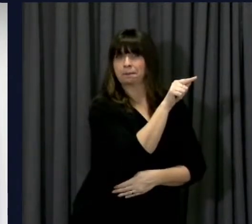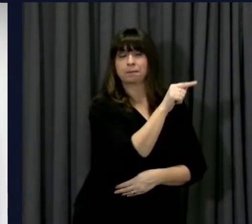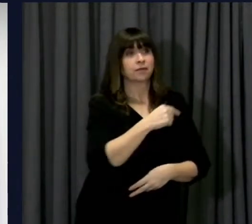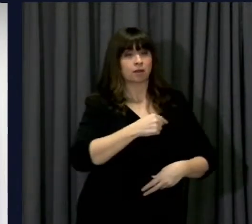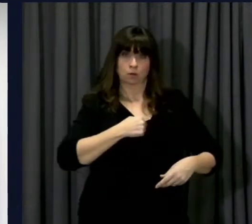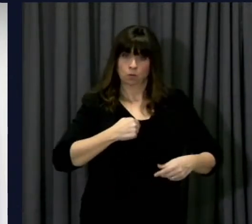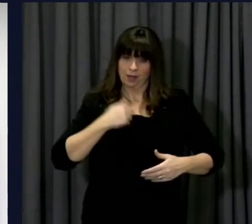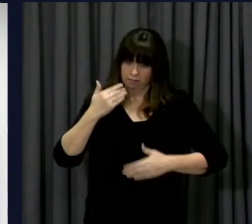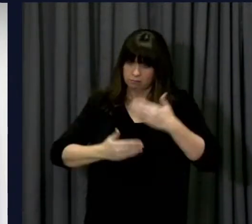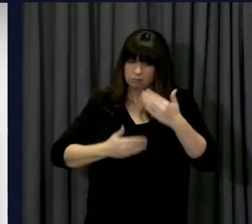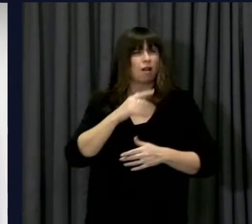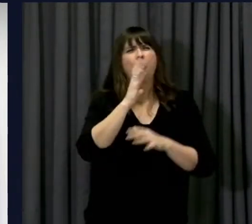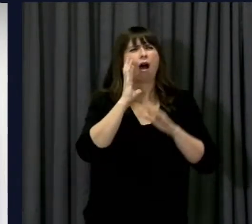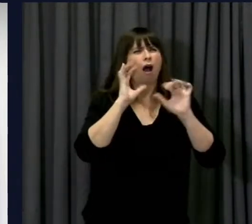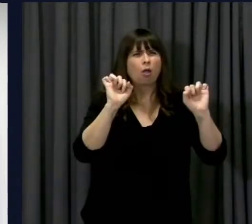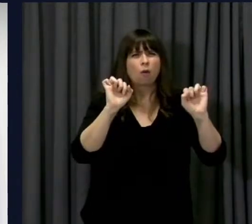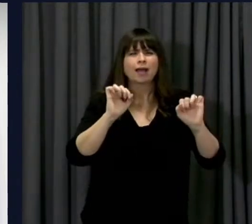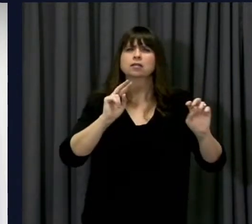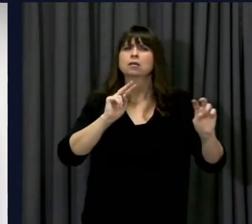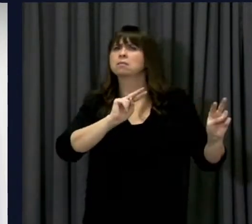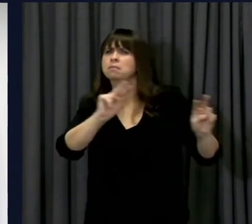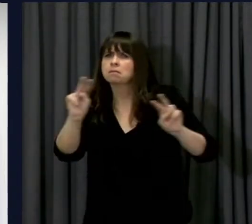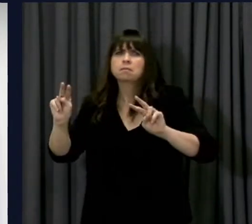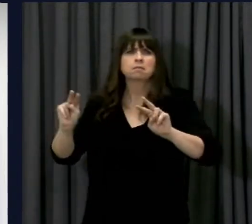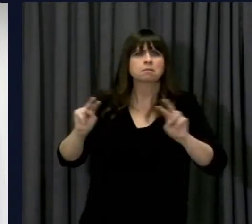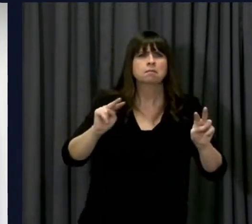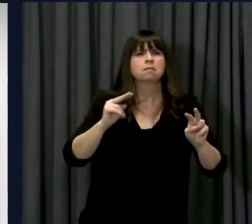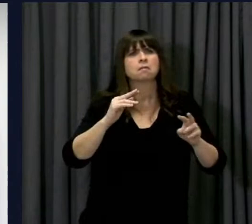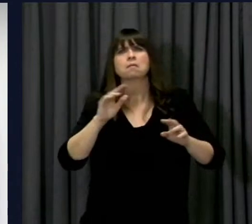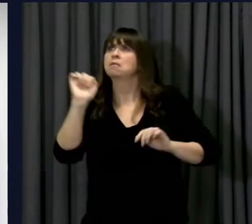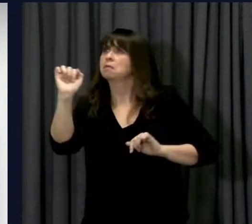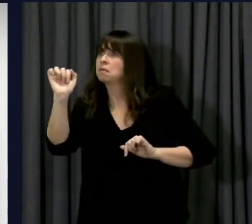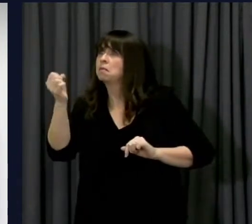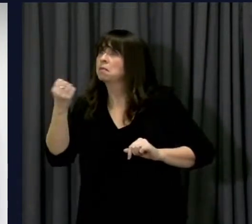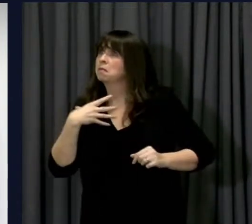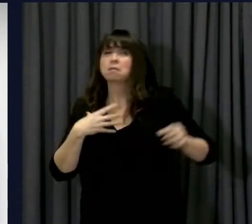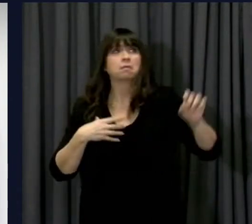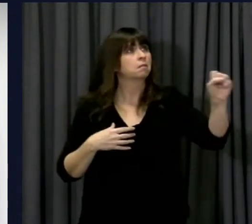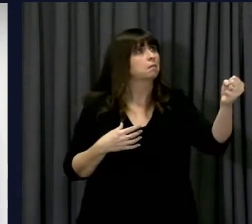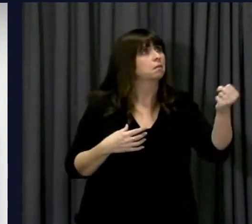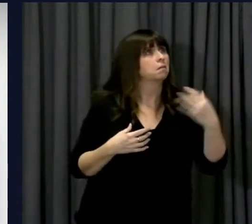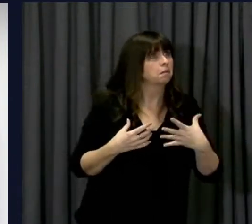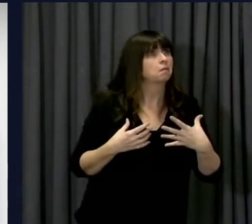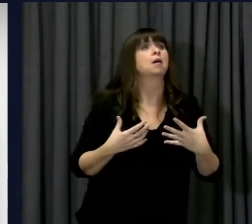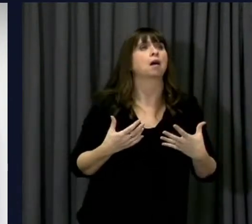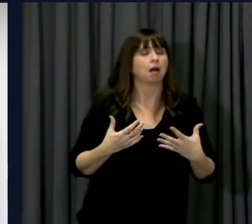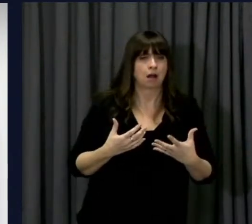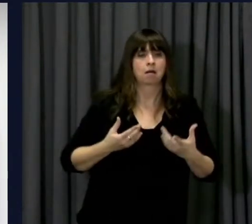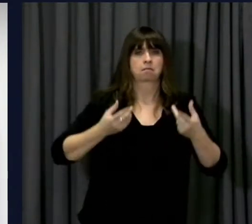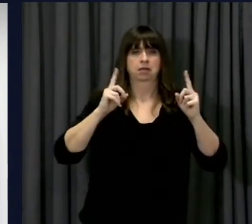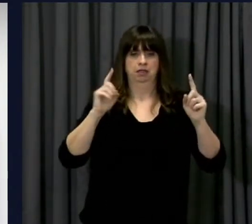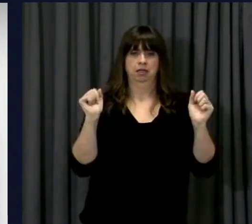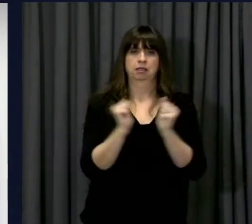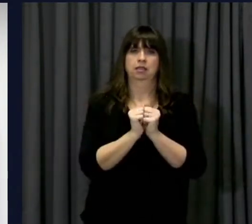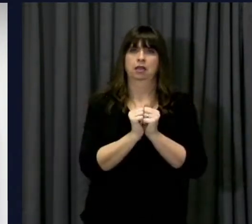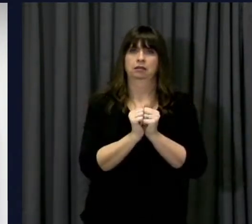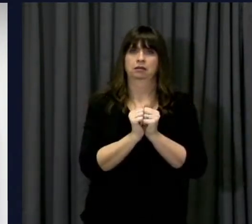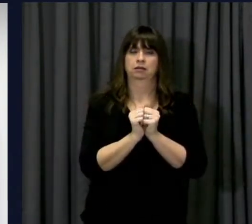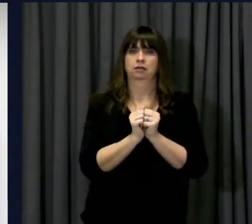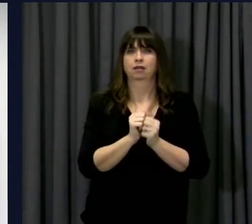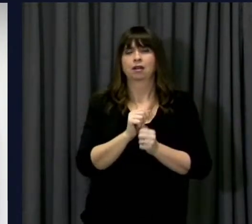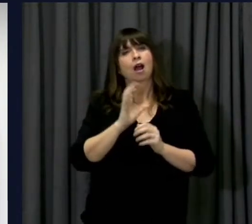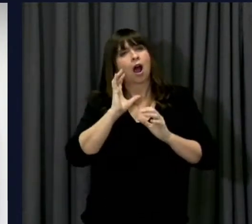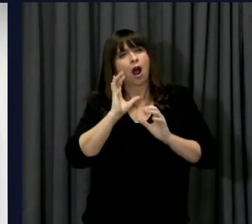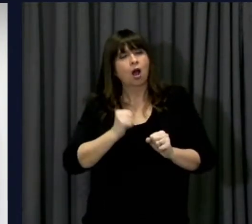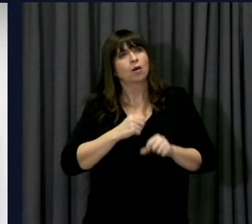and as we consider on a regular basis as we do what that advice should be, ministers will then need to make choices about what that policy is, but it's informed